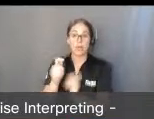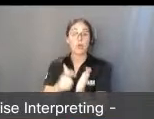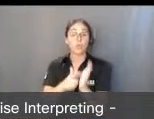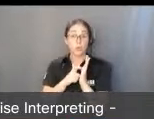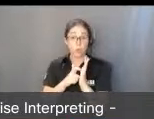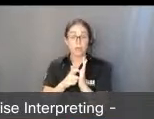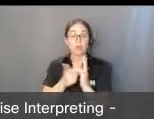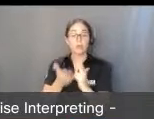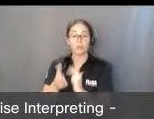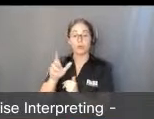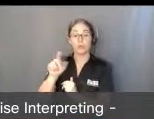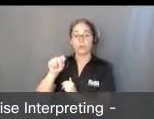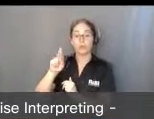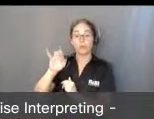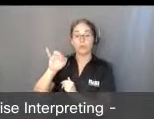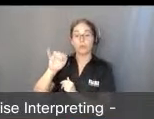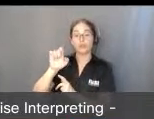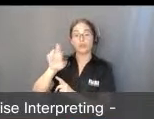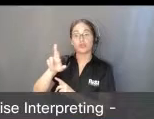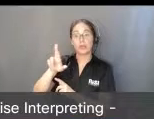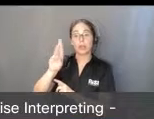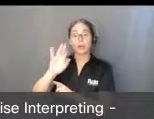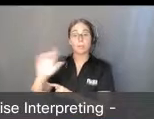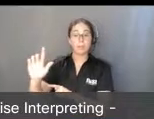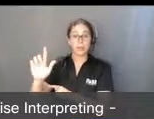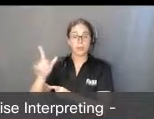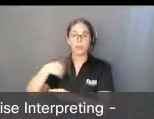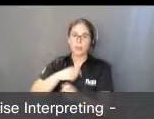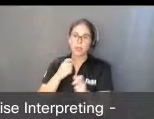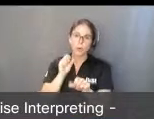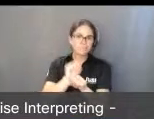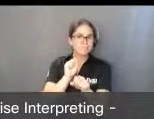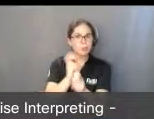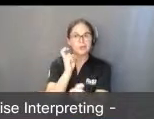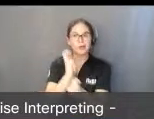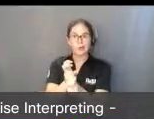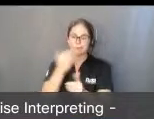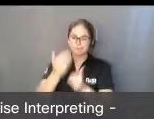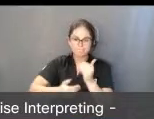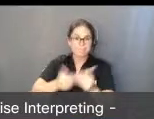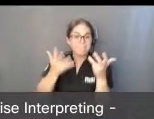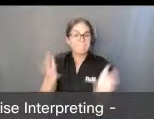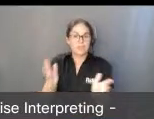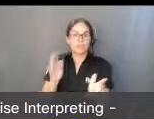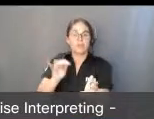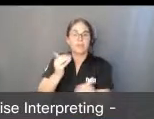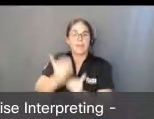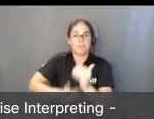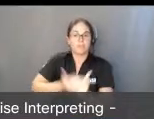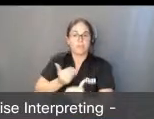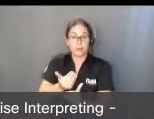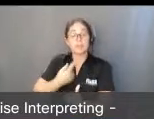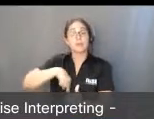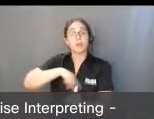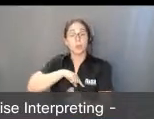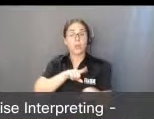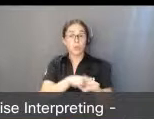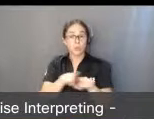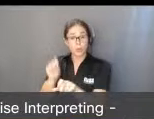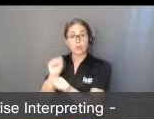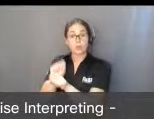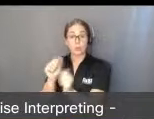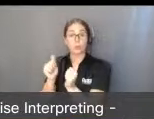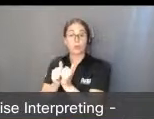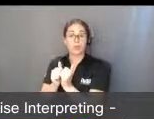bill. They are continuing their work to finalize this process, and Coordinator Padilla and I are also working with a team of various